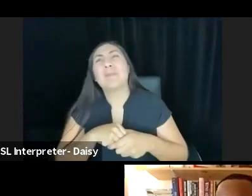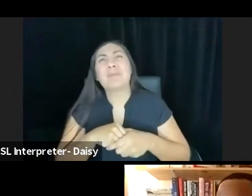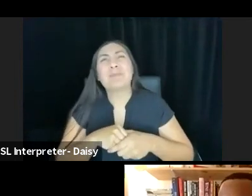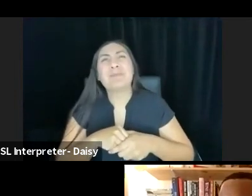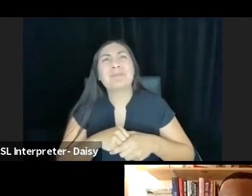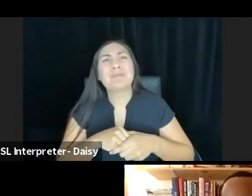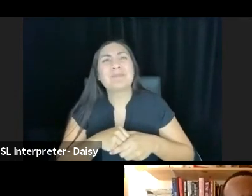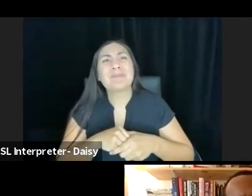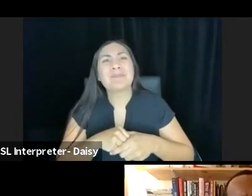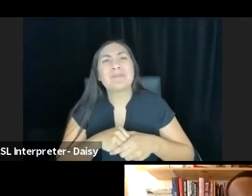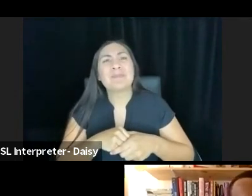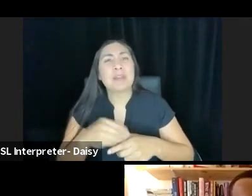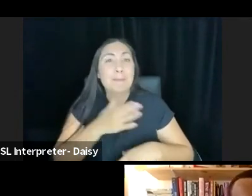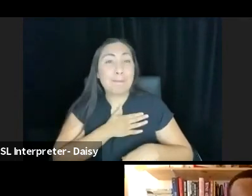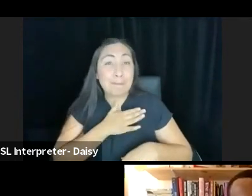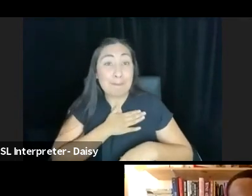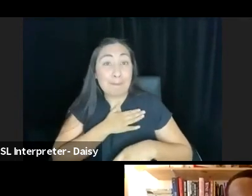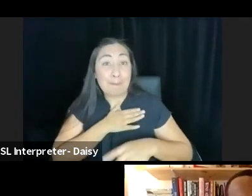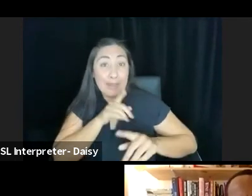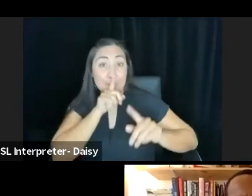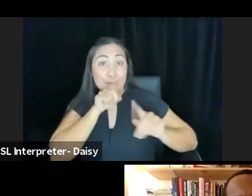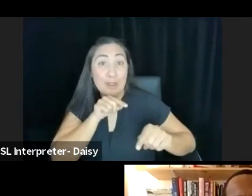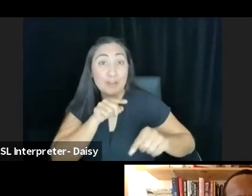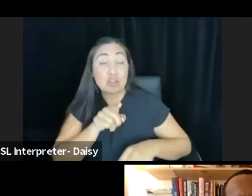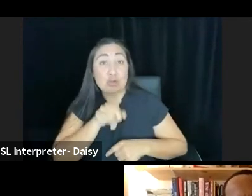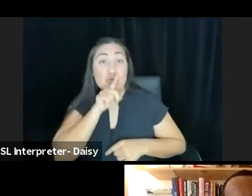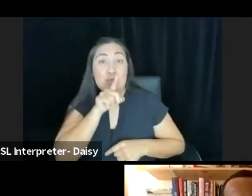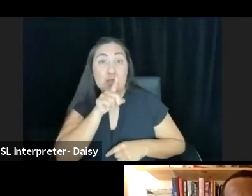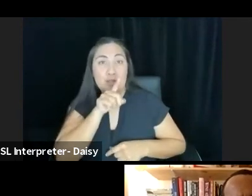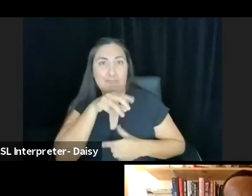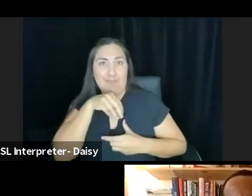my response has really been about trying to gather myself.